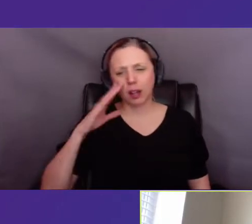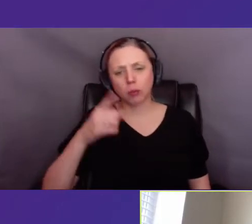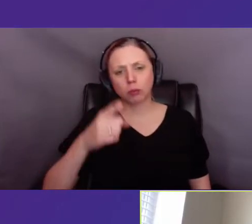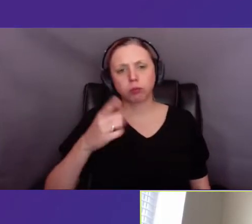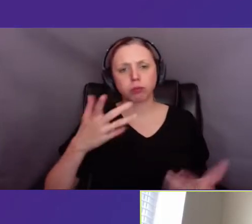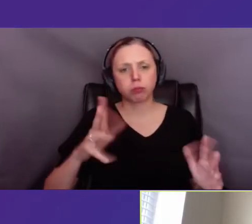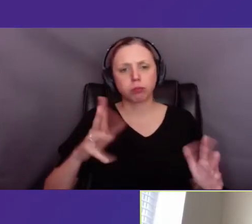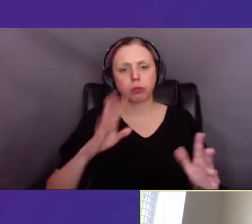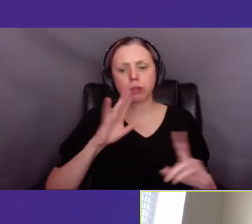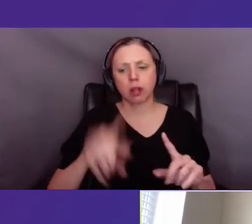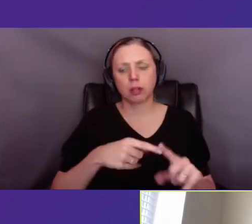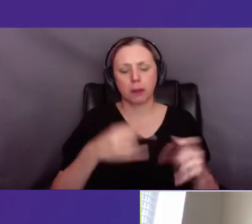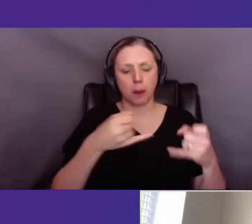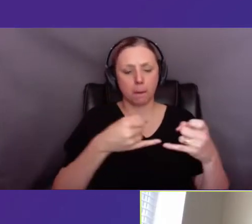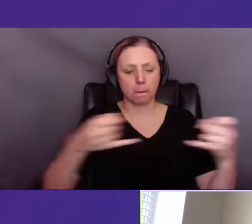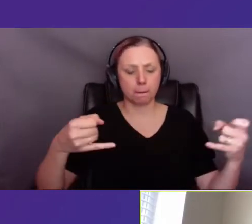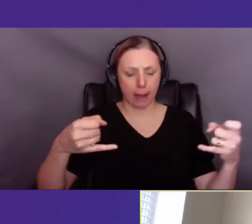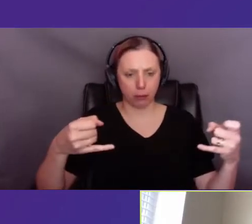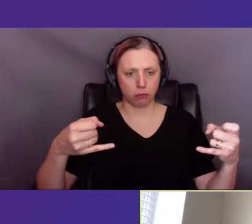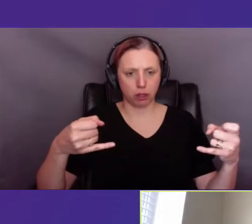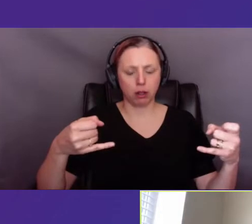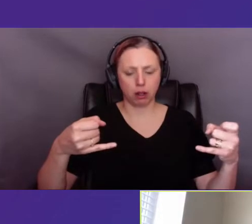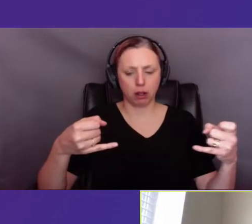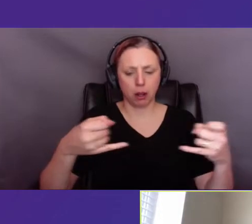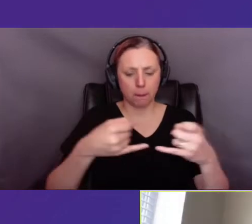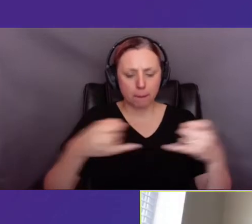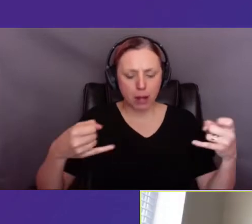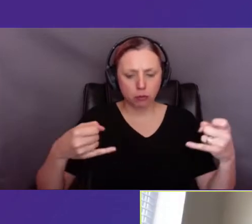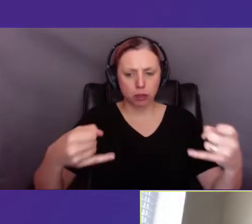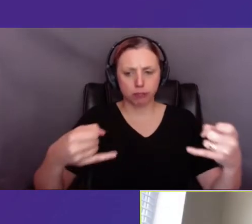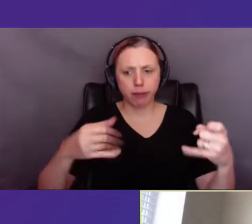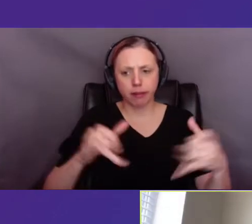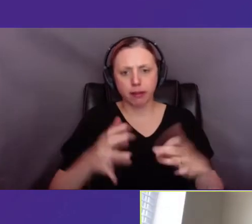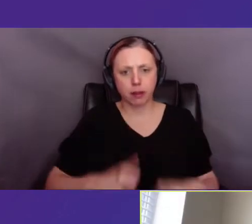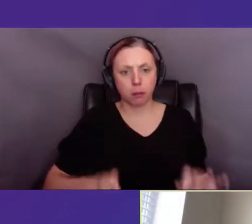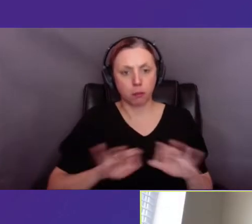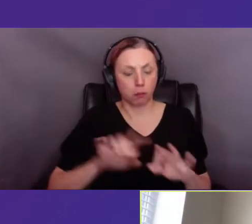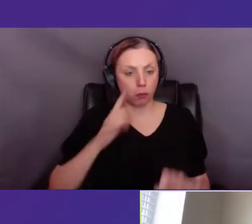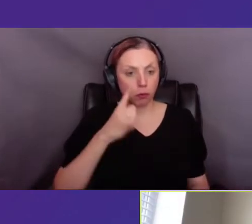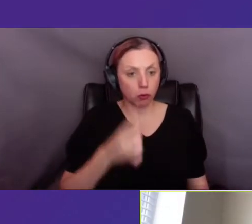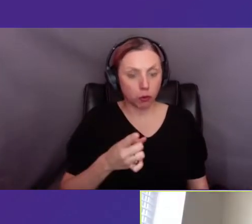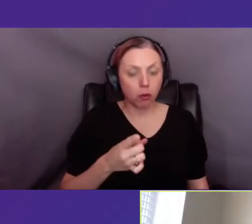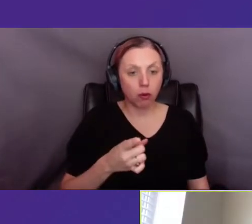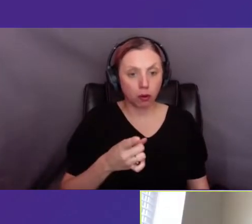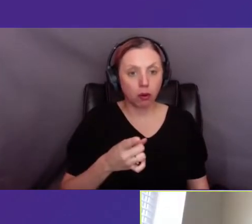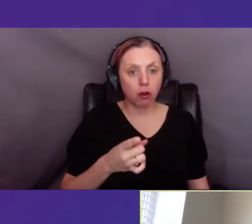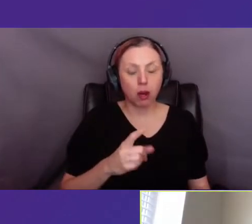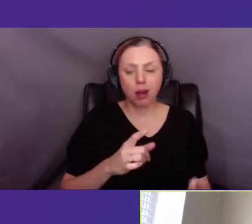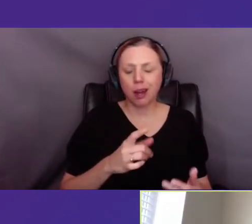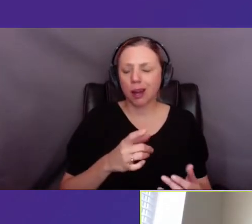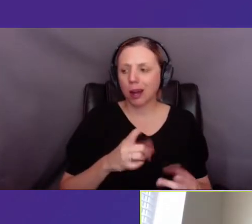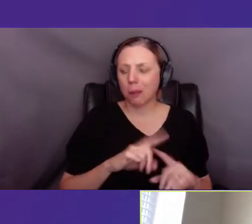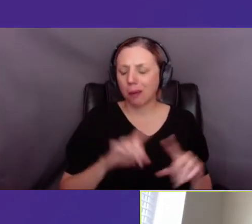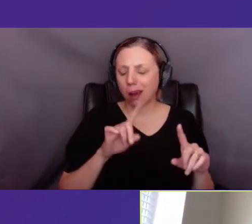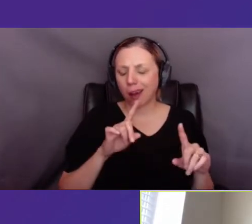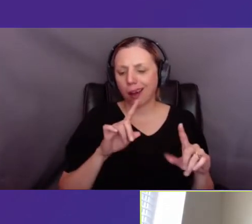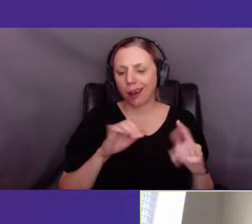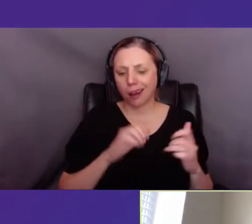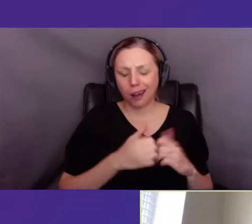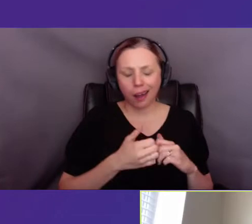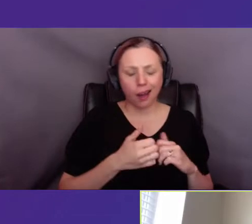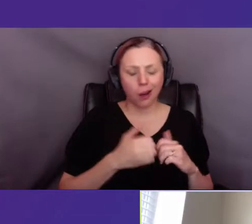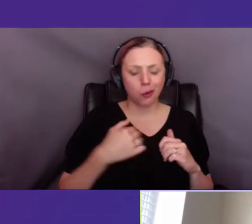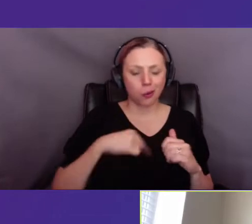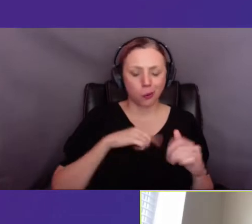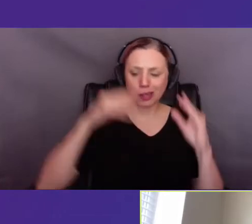and how boundaries are important to you, and then we started talking about, well, how do we then teach young people